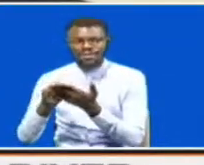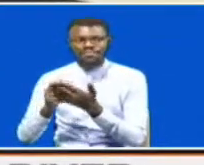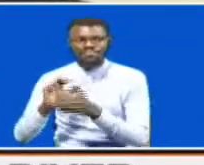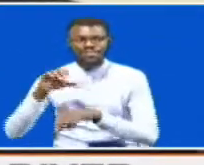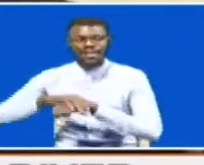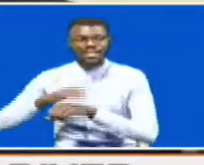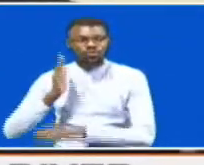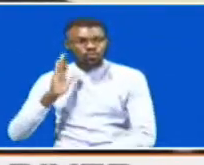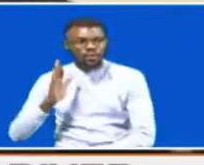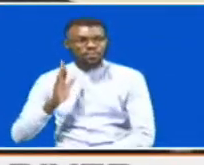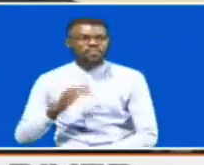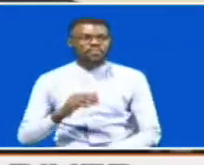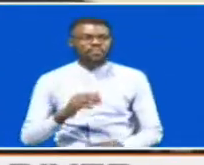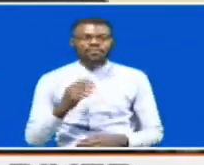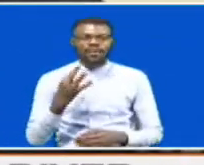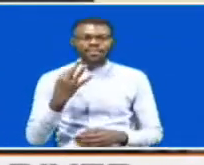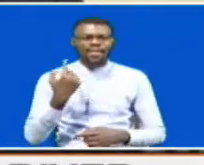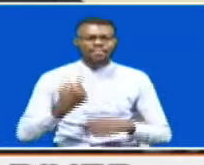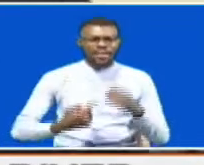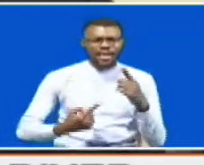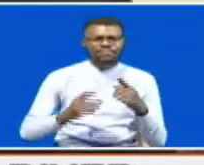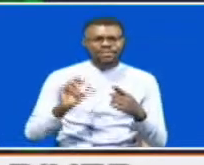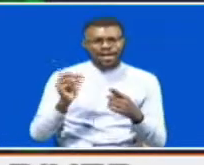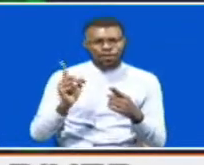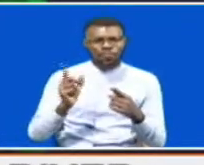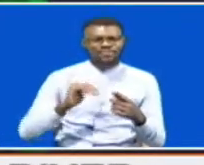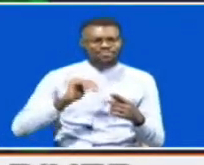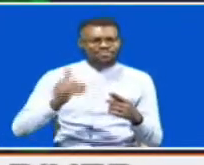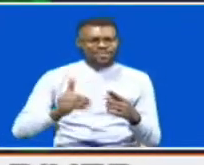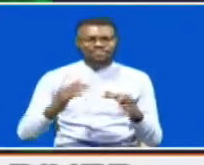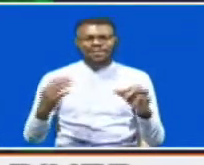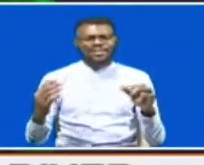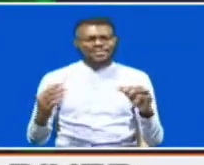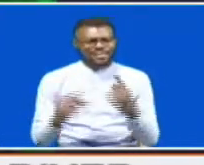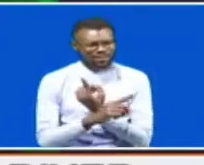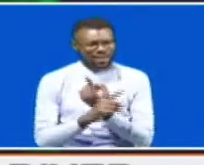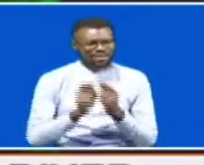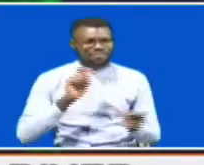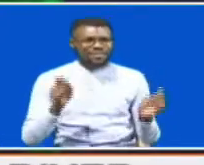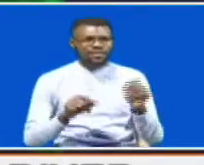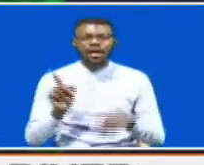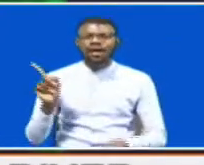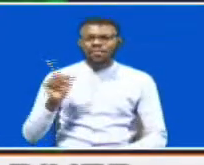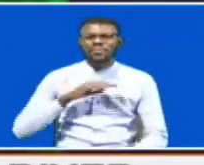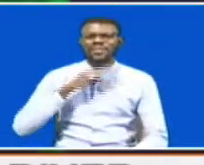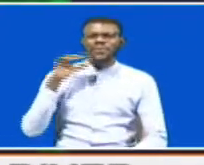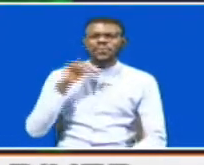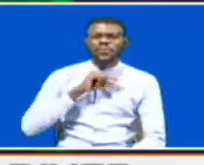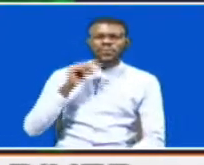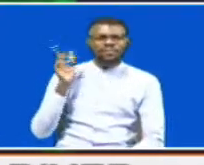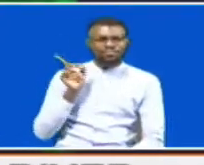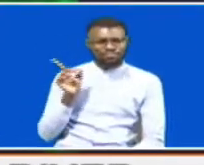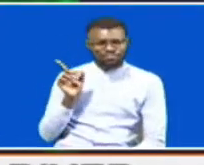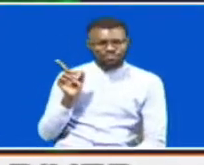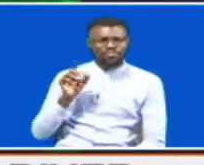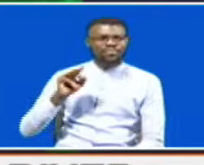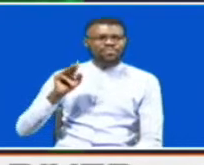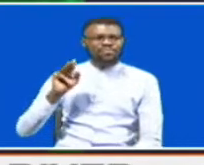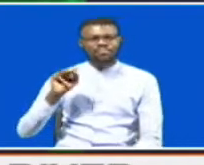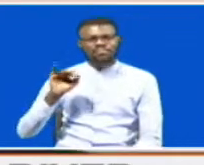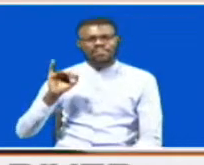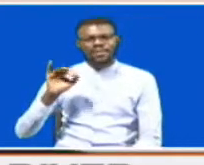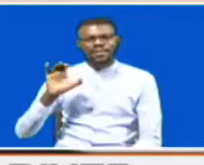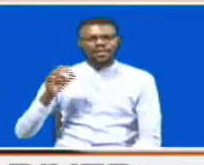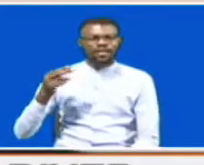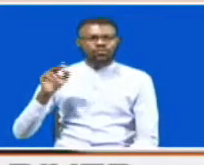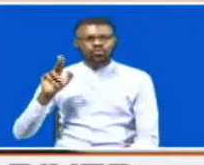this city in 3 years will be different. The late former Environment Minister John Michuki seems to